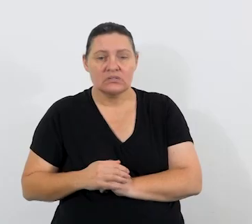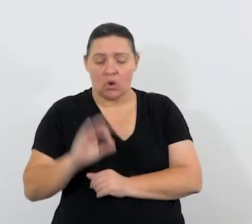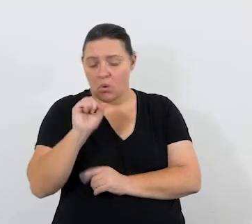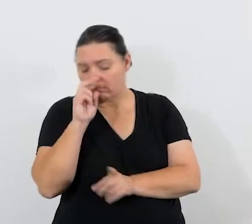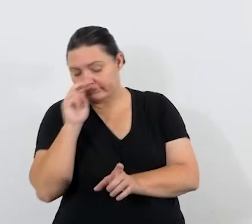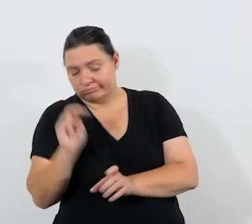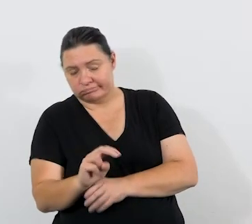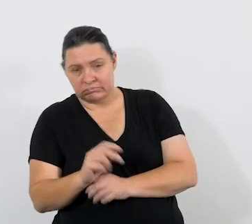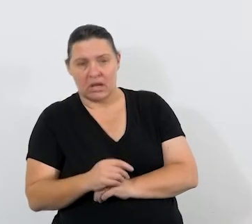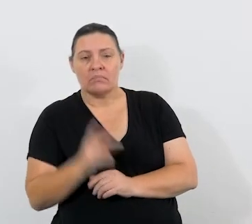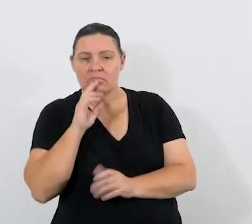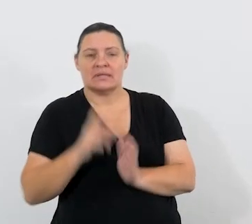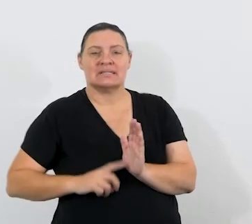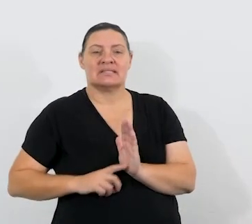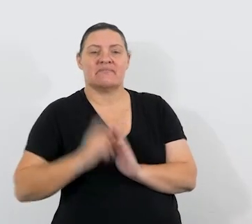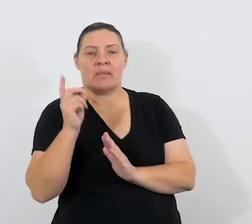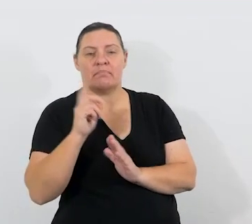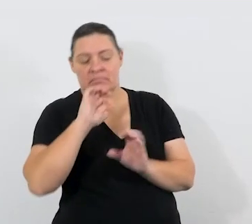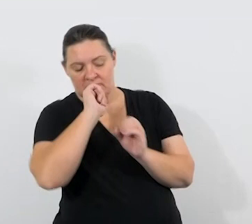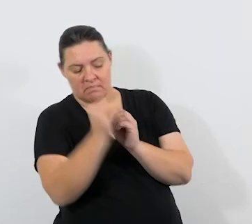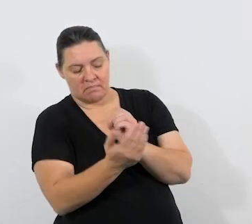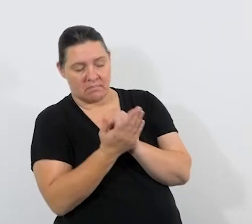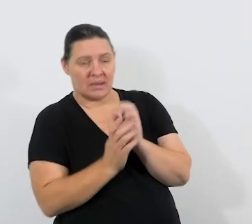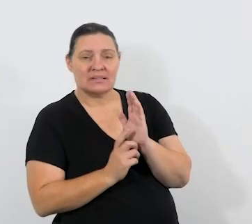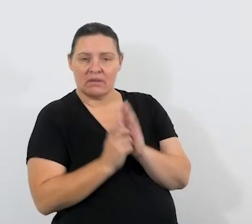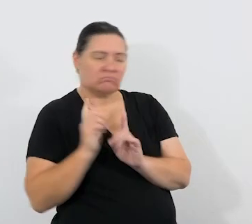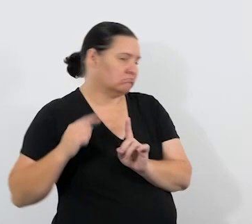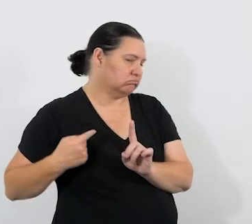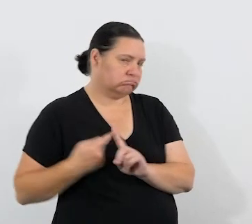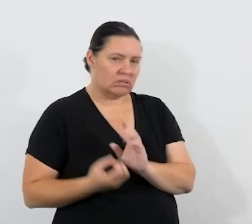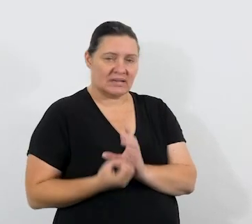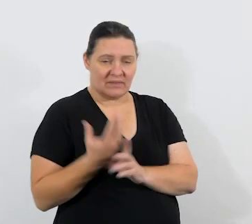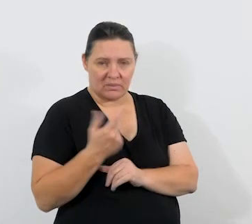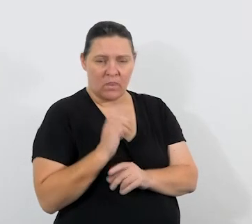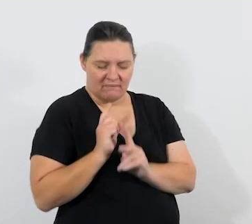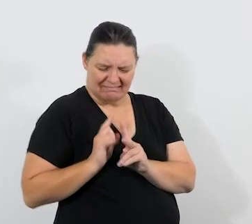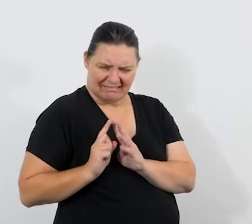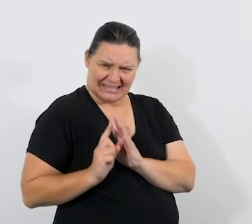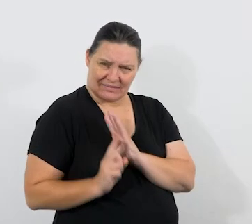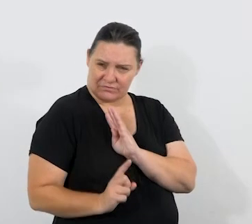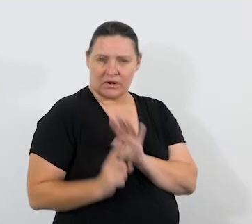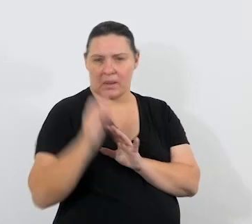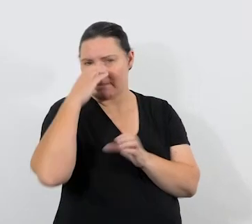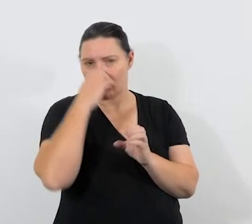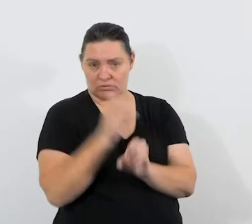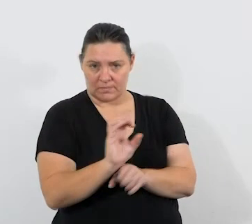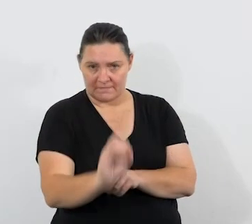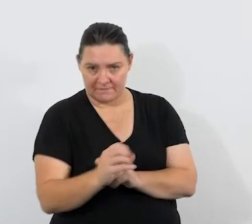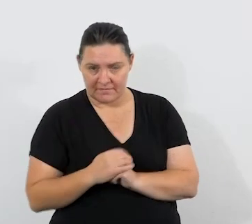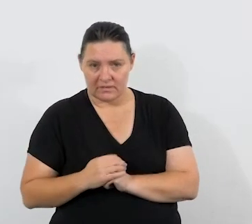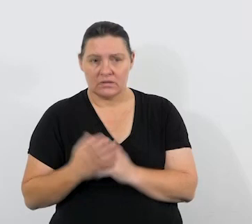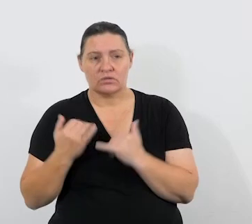of Hooke's observation, the development of microscope has come a long way. We have had many different types of